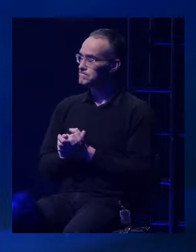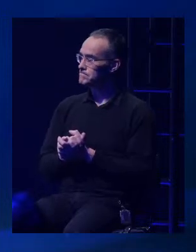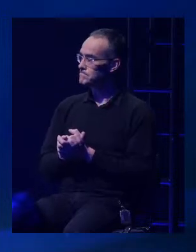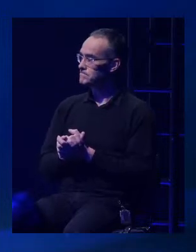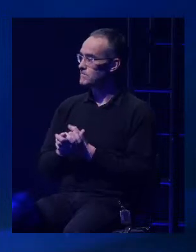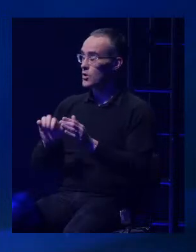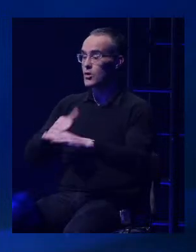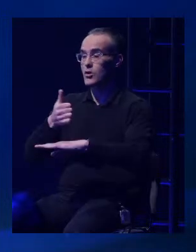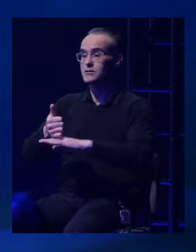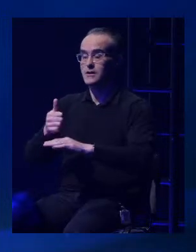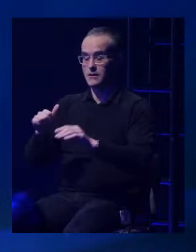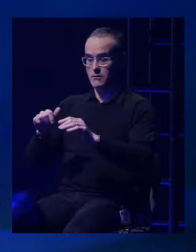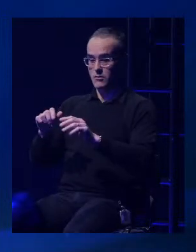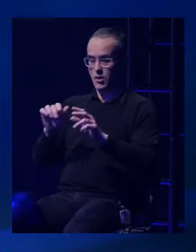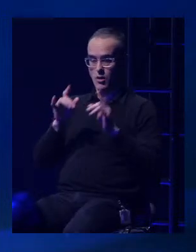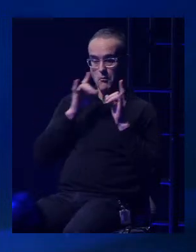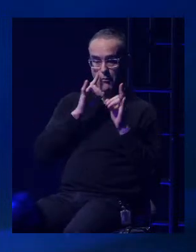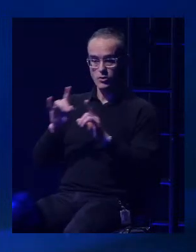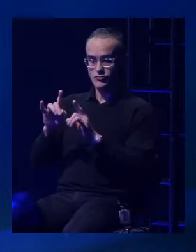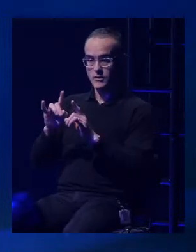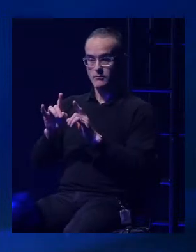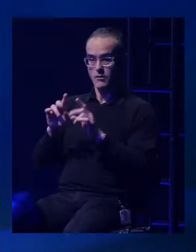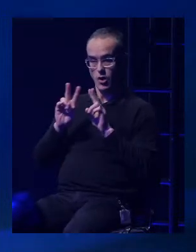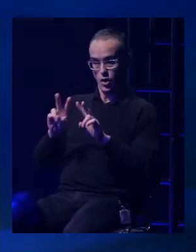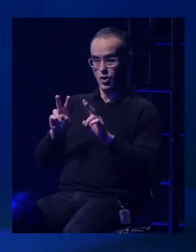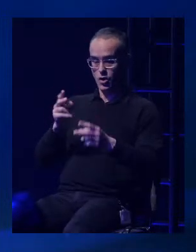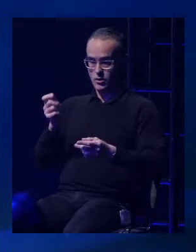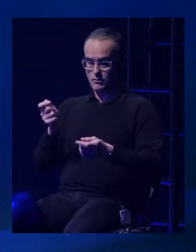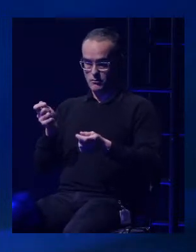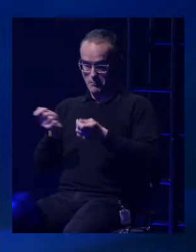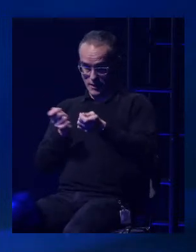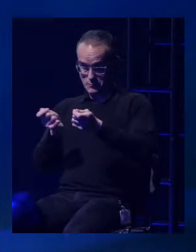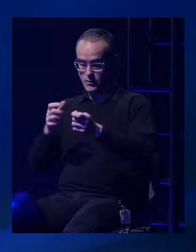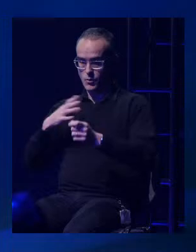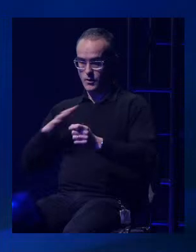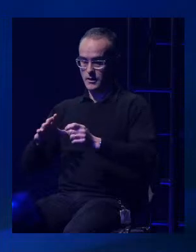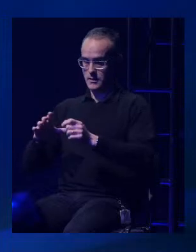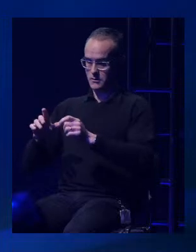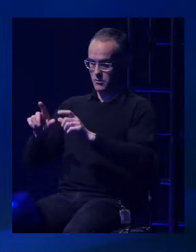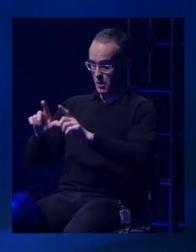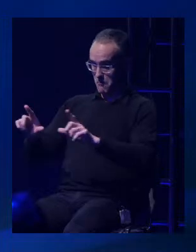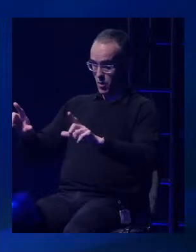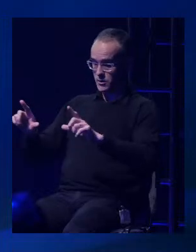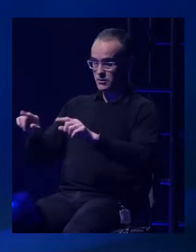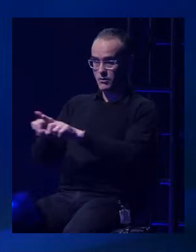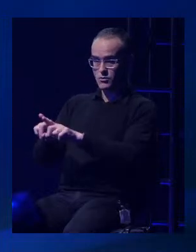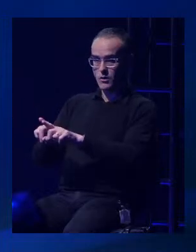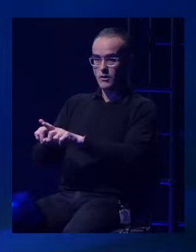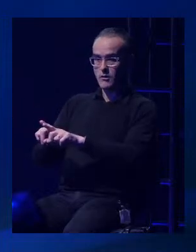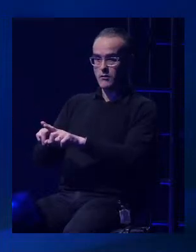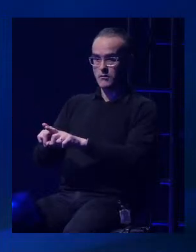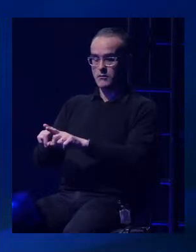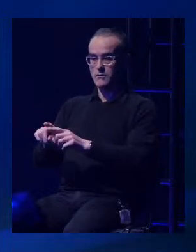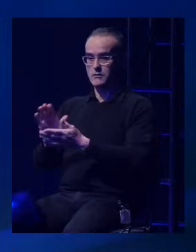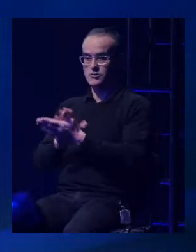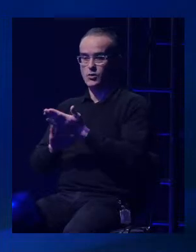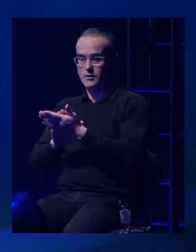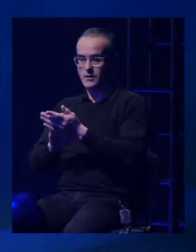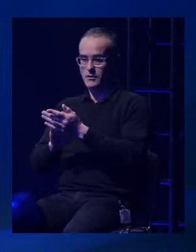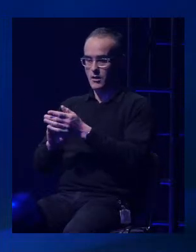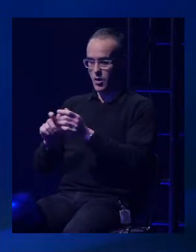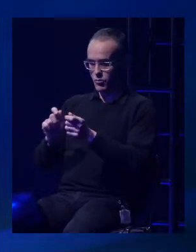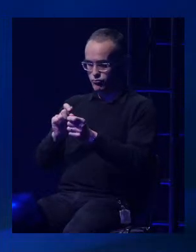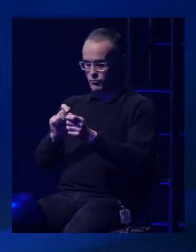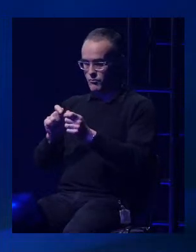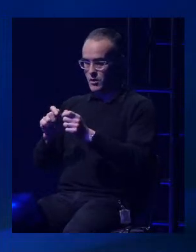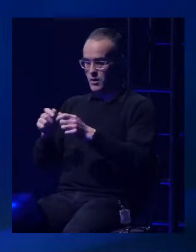On-set monitoring and look management also requires a calibrated monitor. And you'll also require a high-quality look-based processor too to